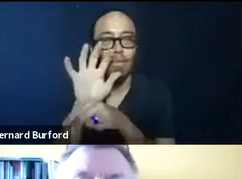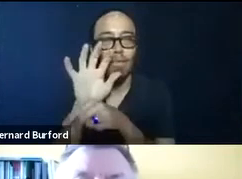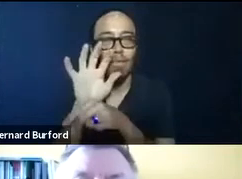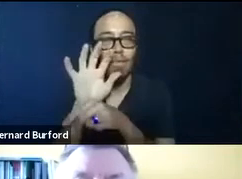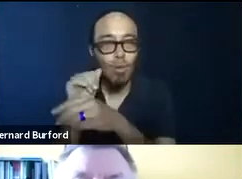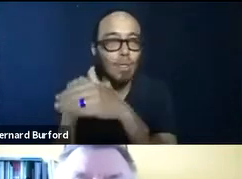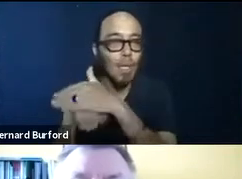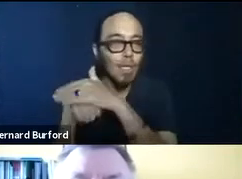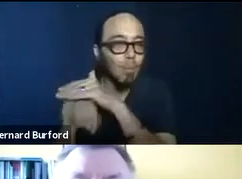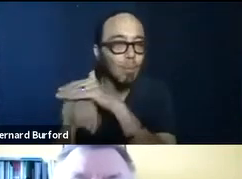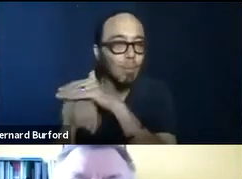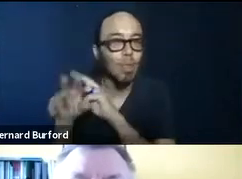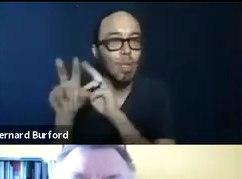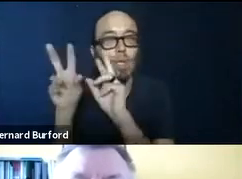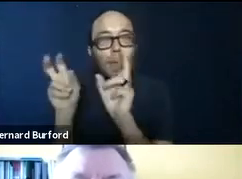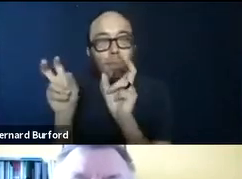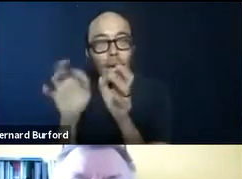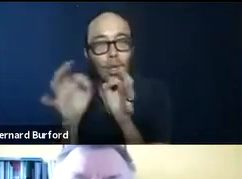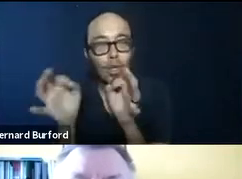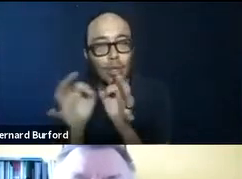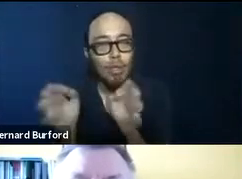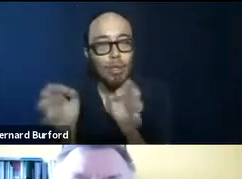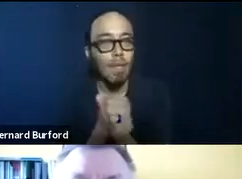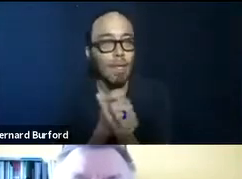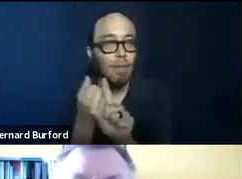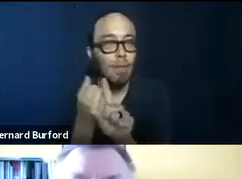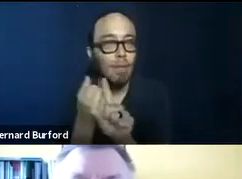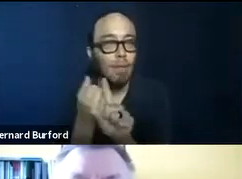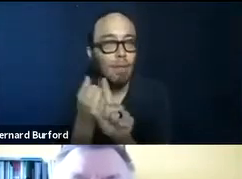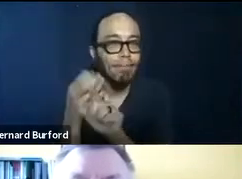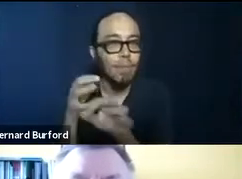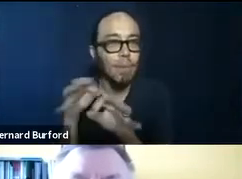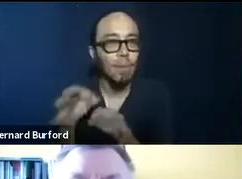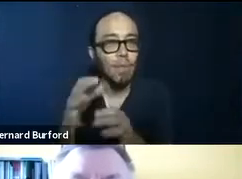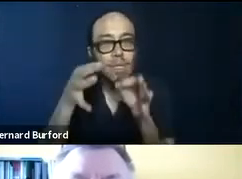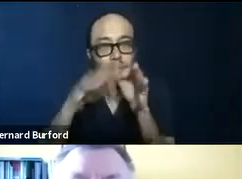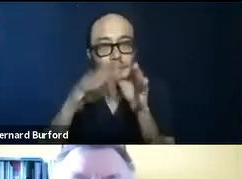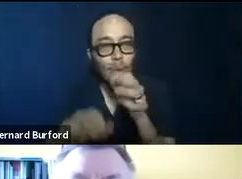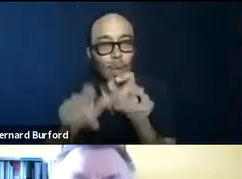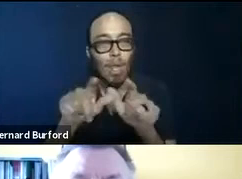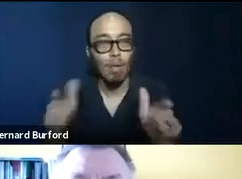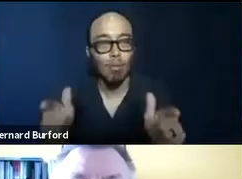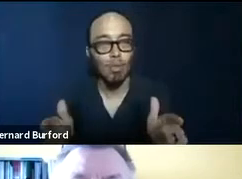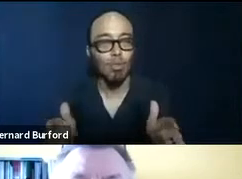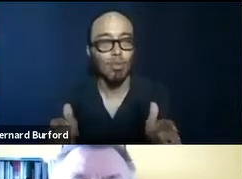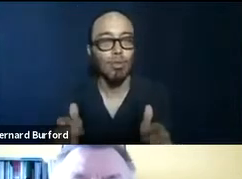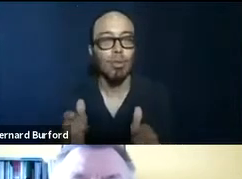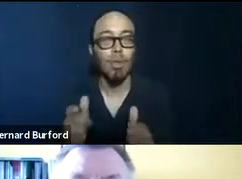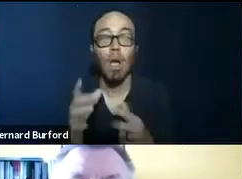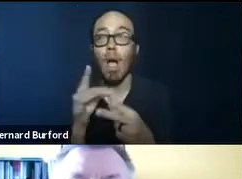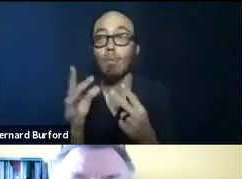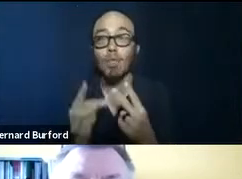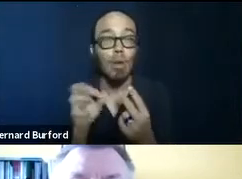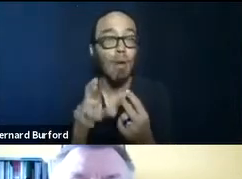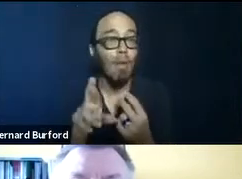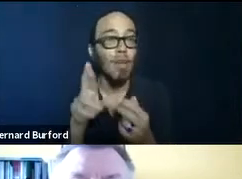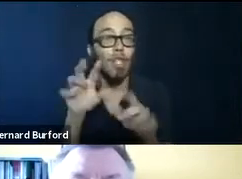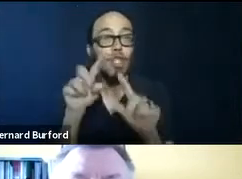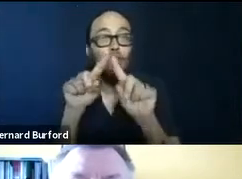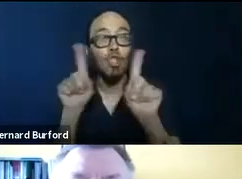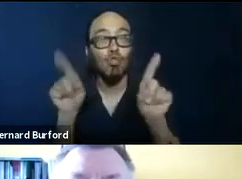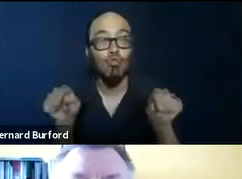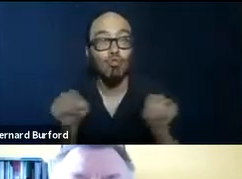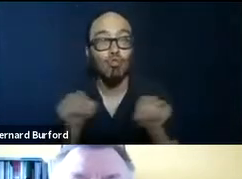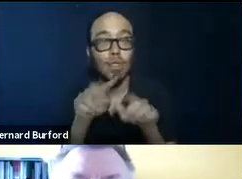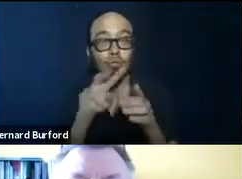including subtitles and audio descriptors, and simple language. Option of screen reading for those